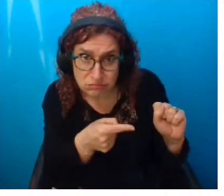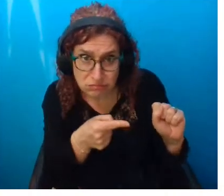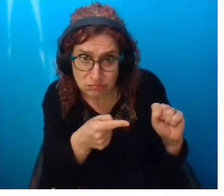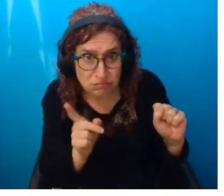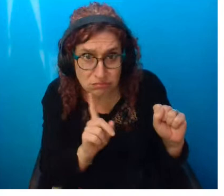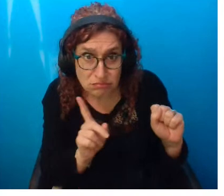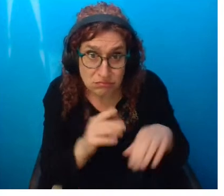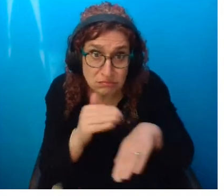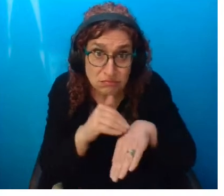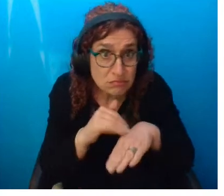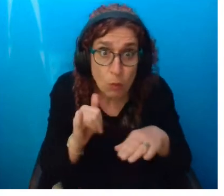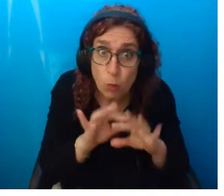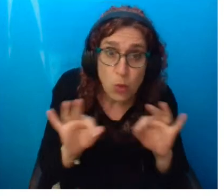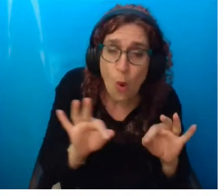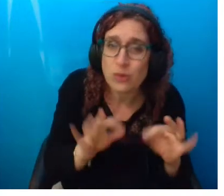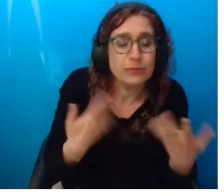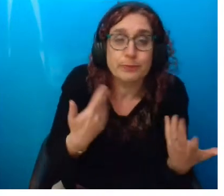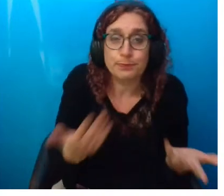not.